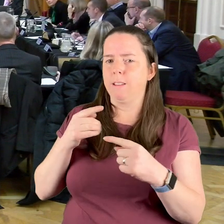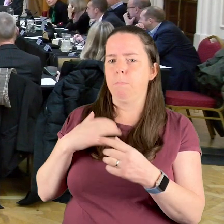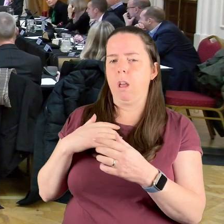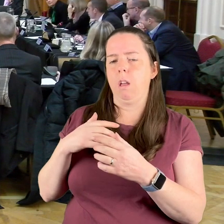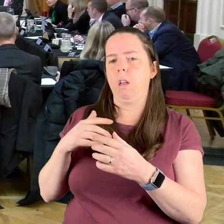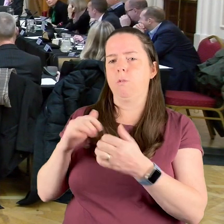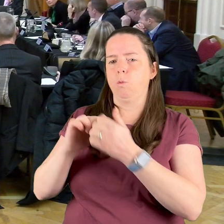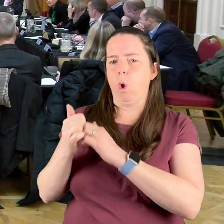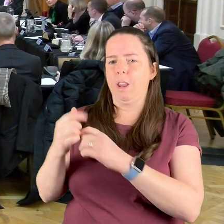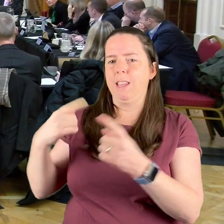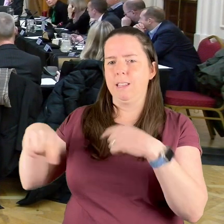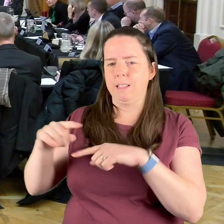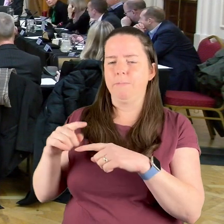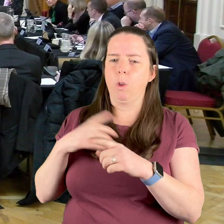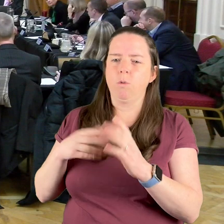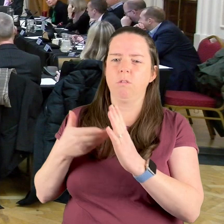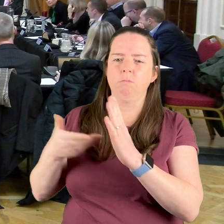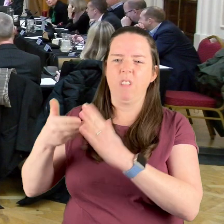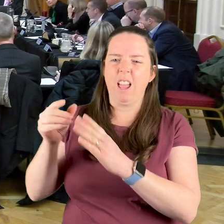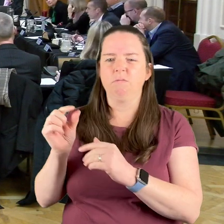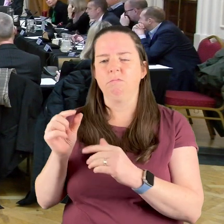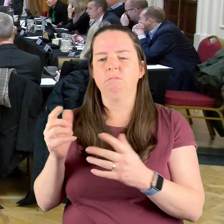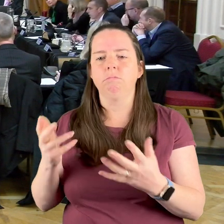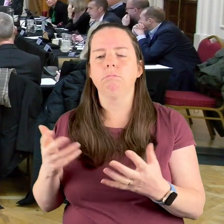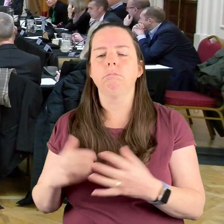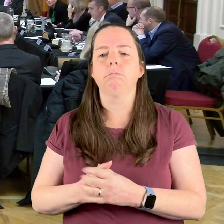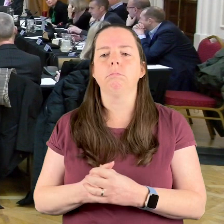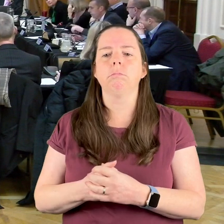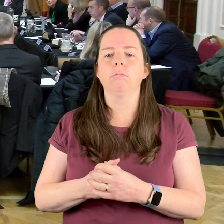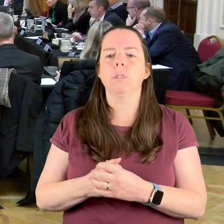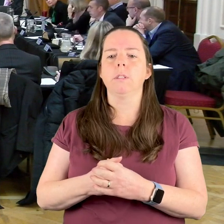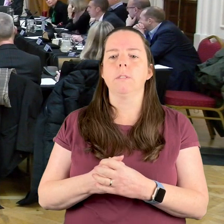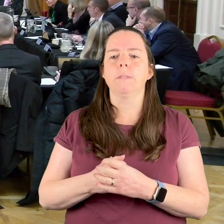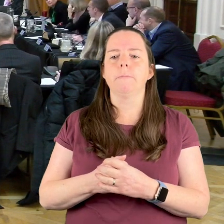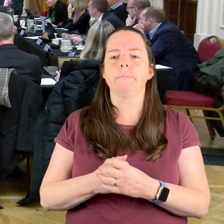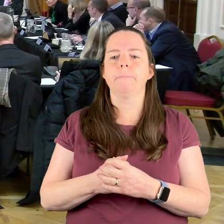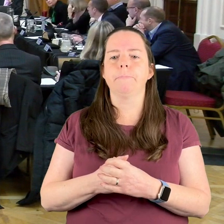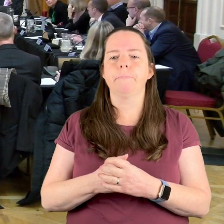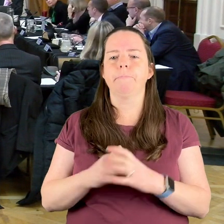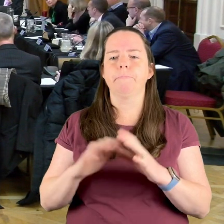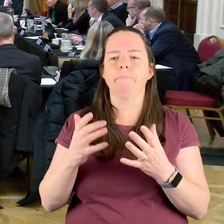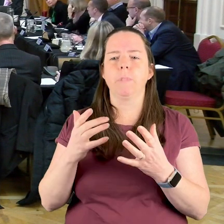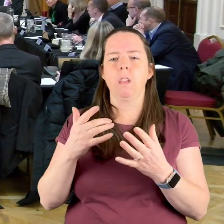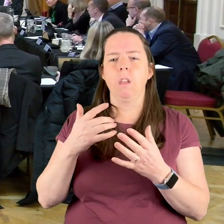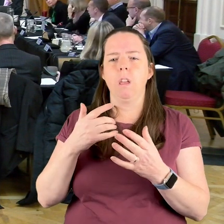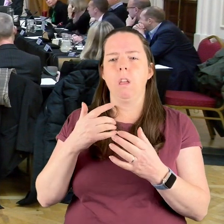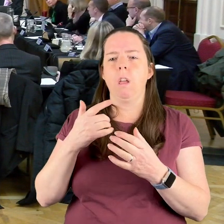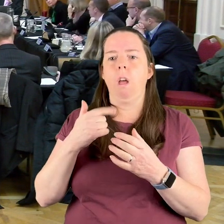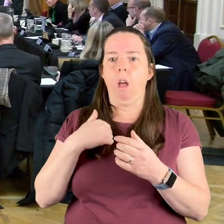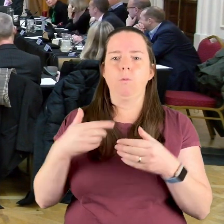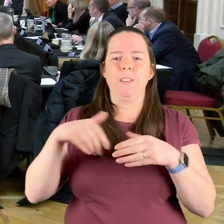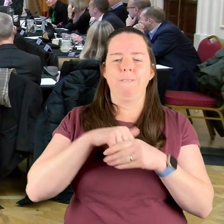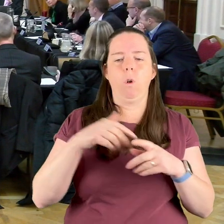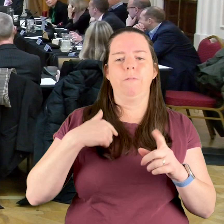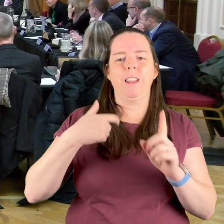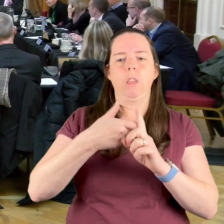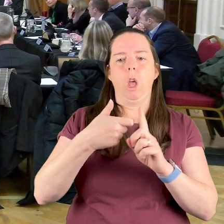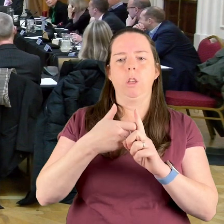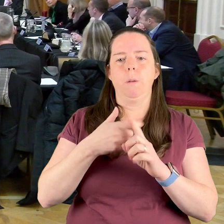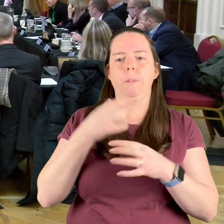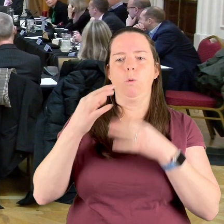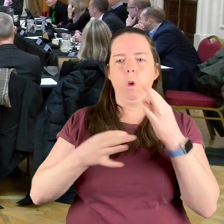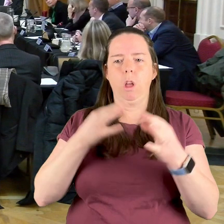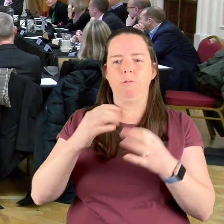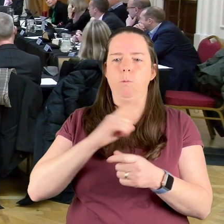I'd build on the comments made by colleagues. For completeness and for openness, I should probably just note that I